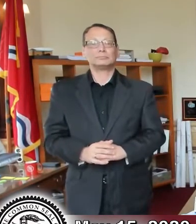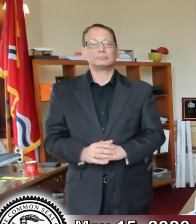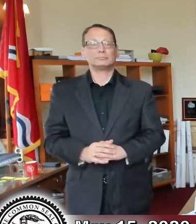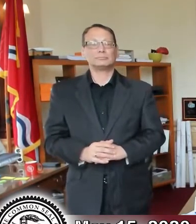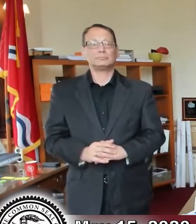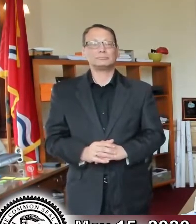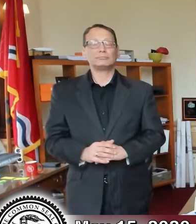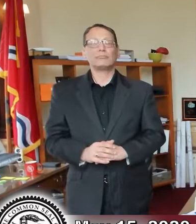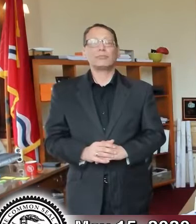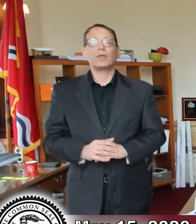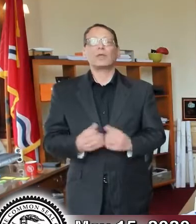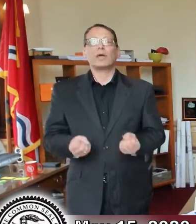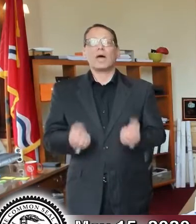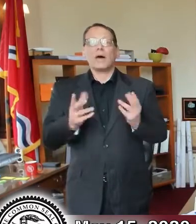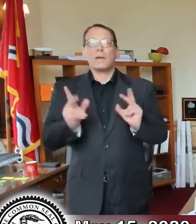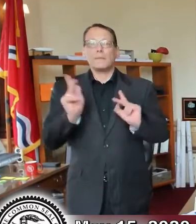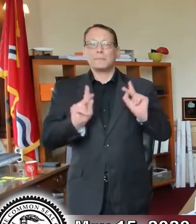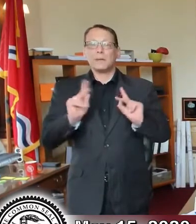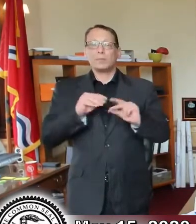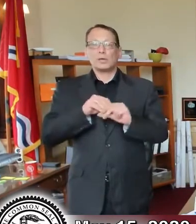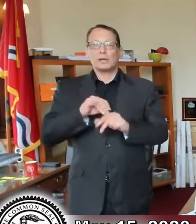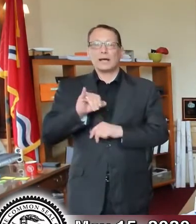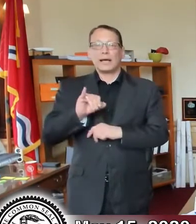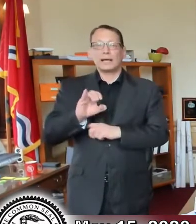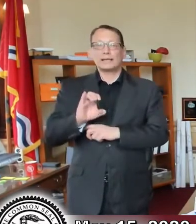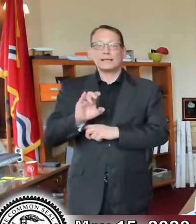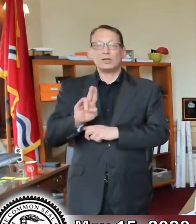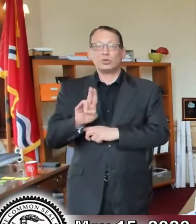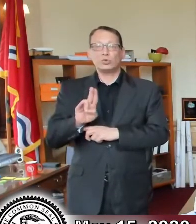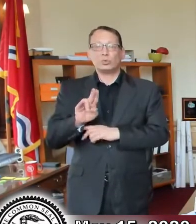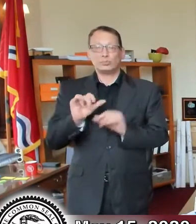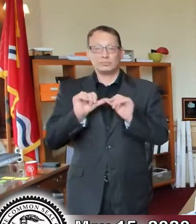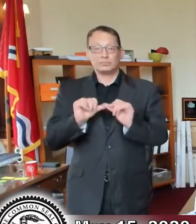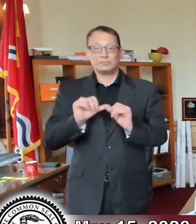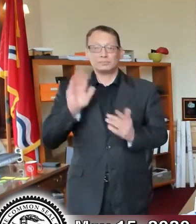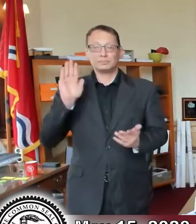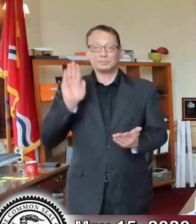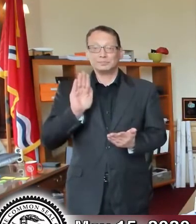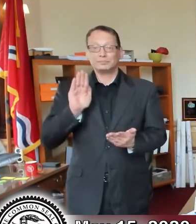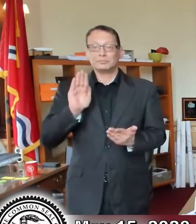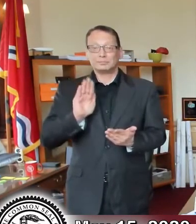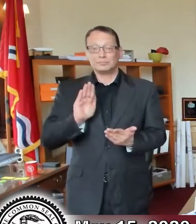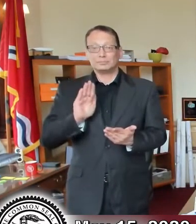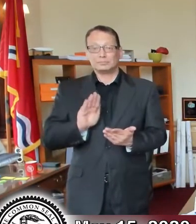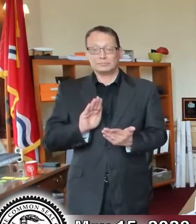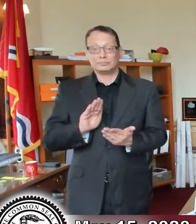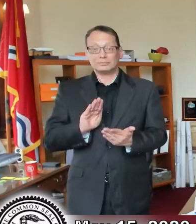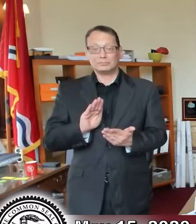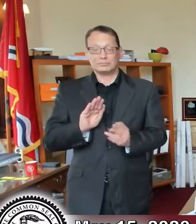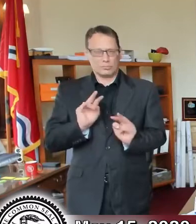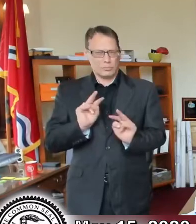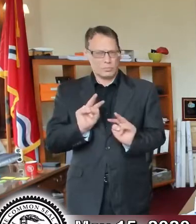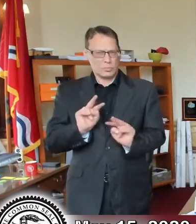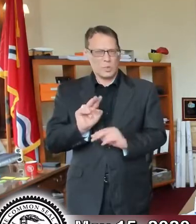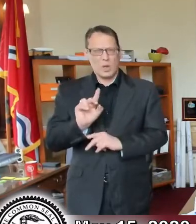The number of people in the ICU continue to be down. Looking for my number